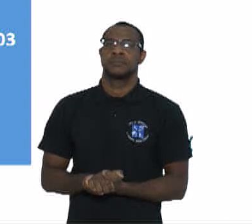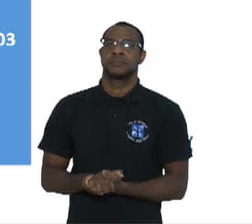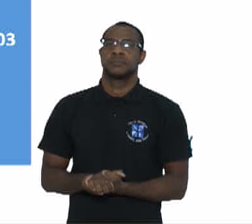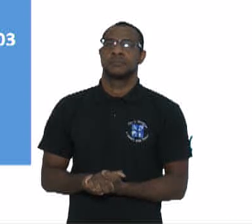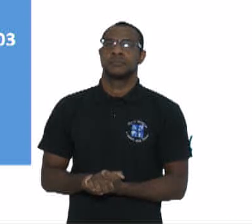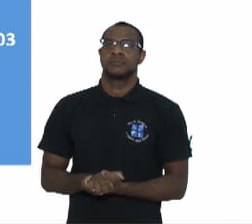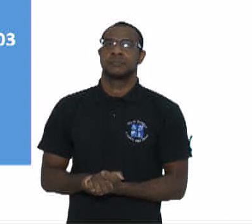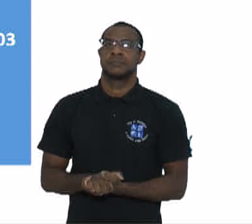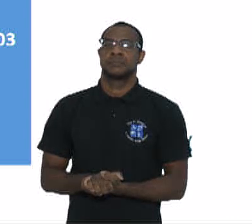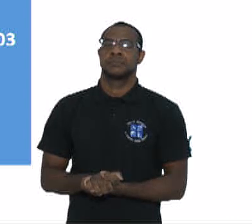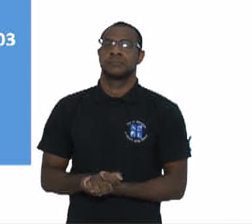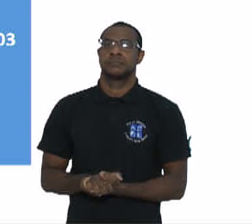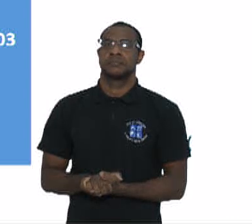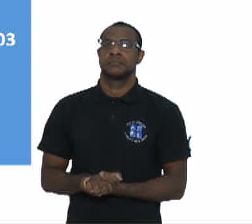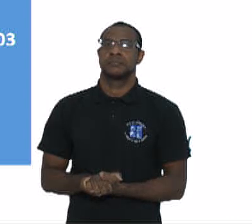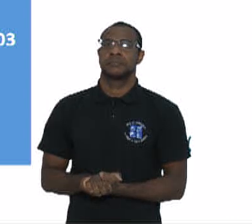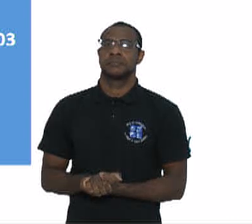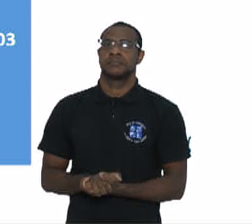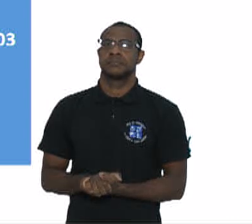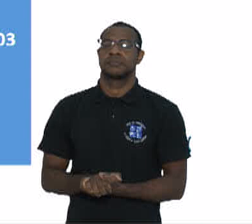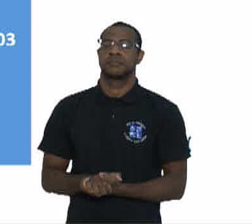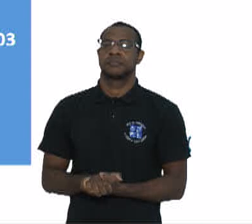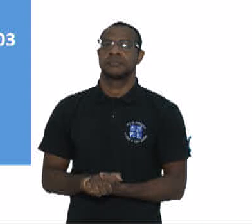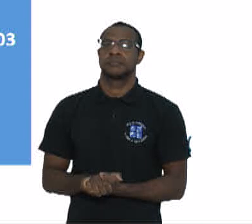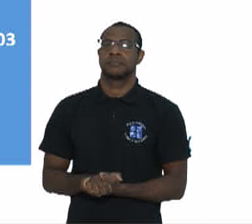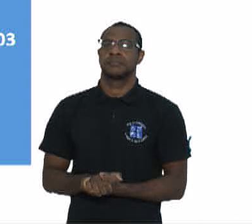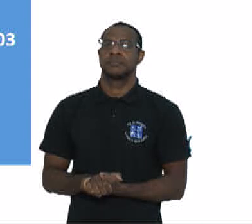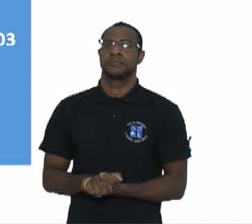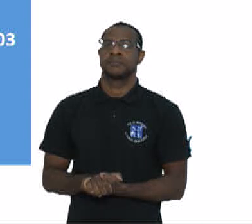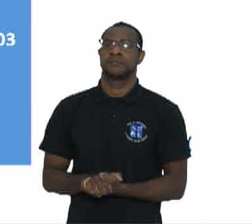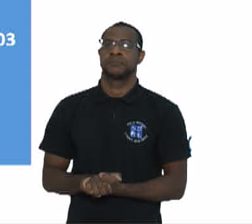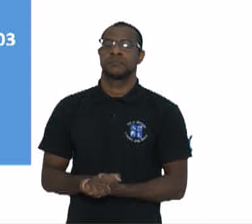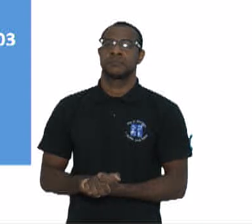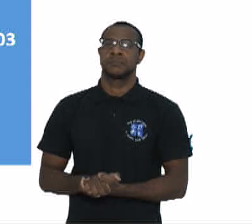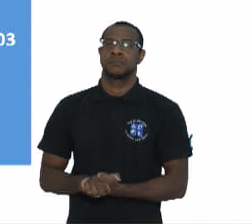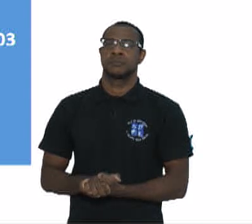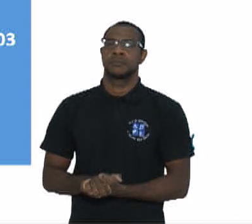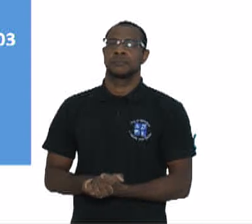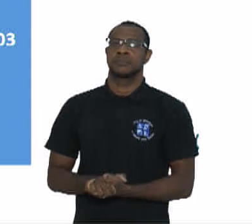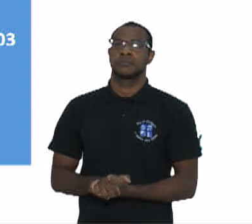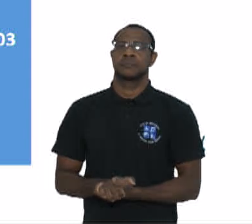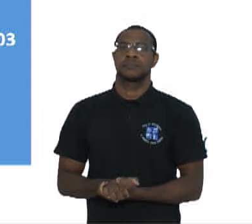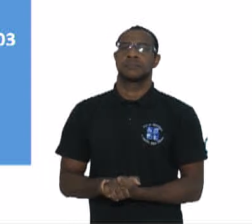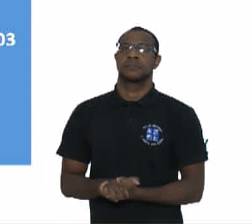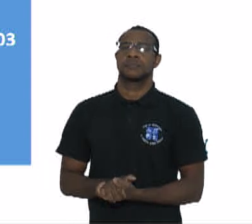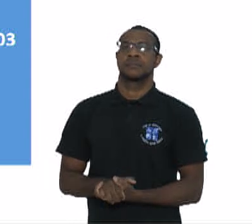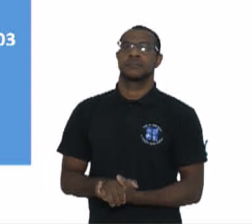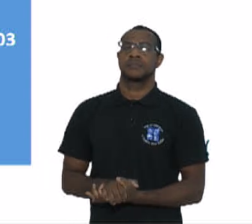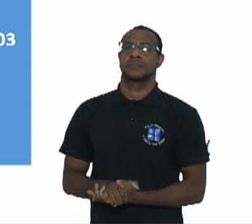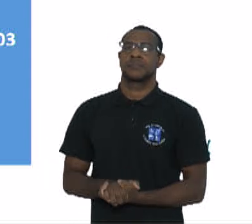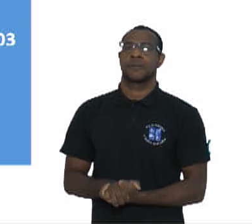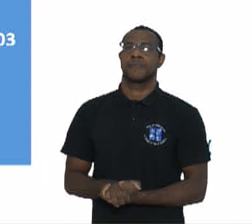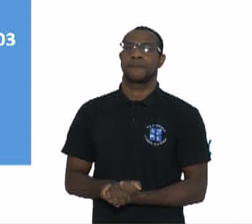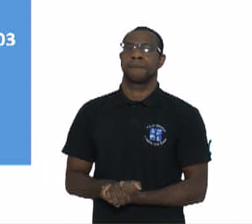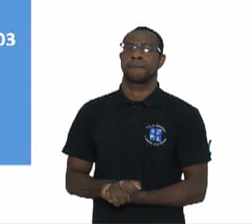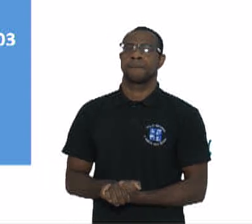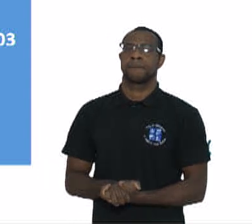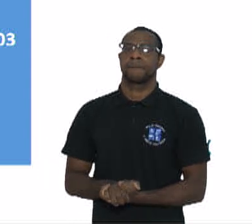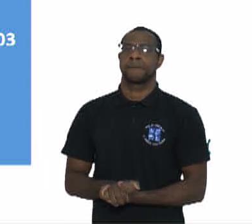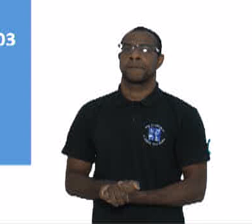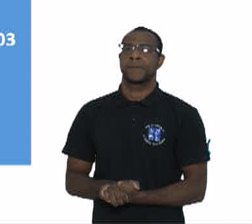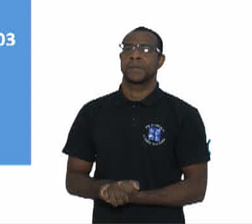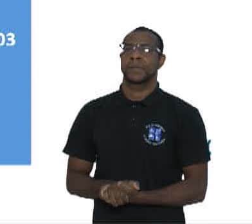arrived on Saturday morning and I went to Agios Solstice Beach. I took a long swim and then I sunbathed until